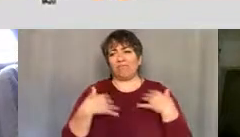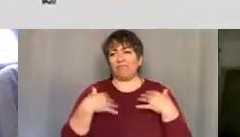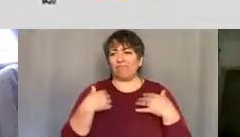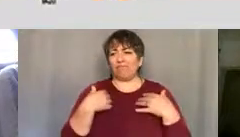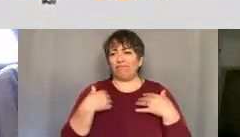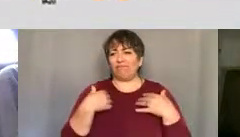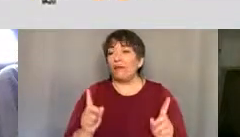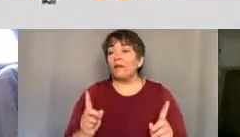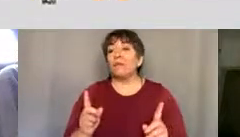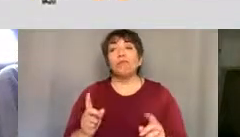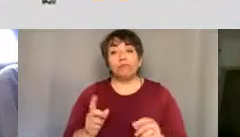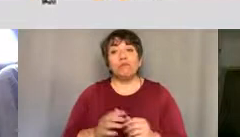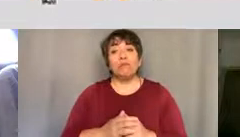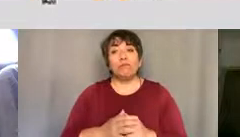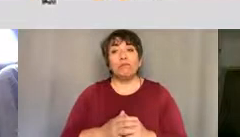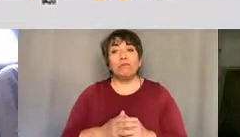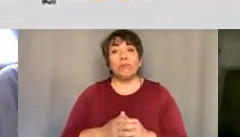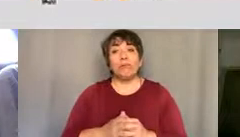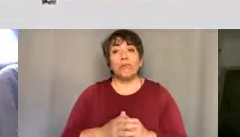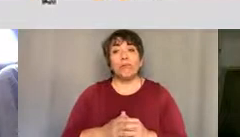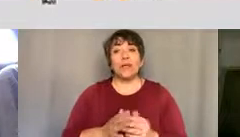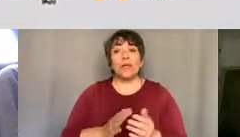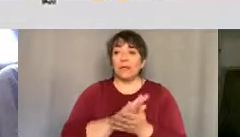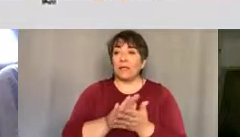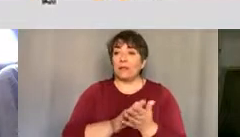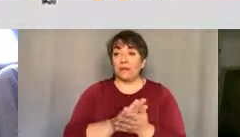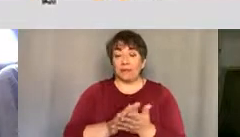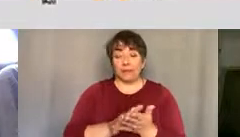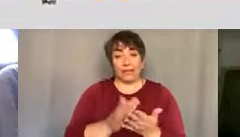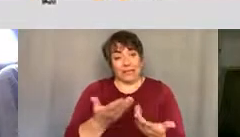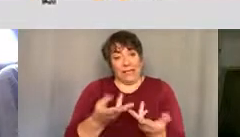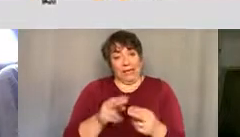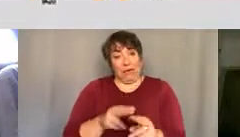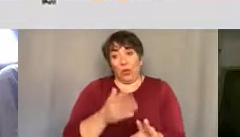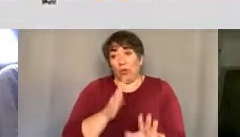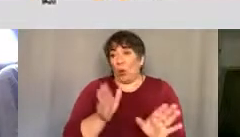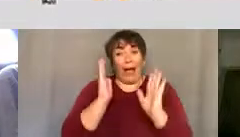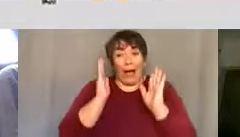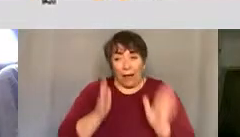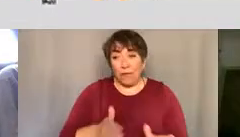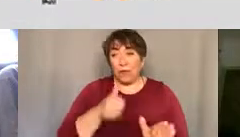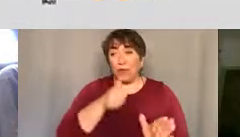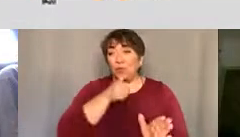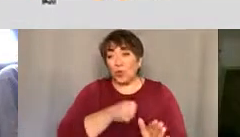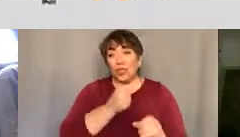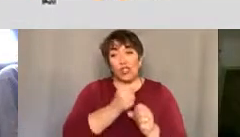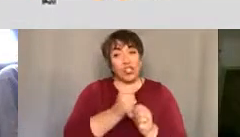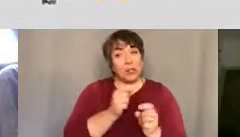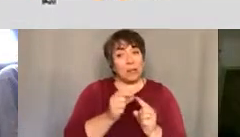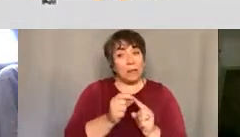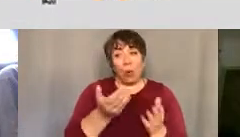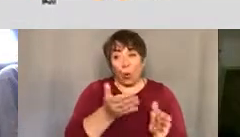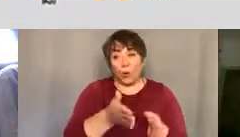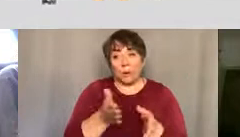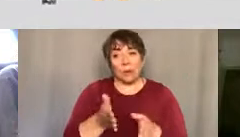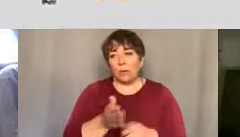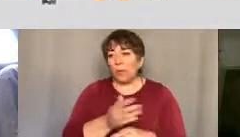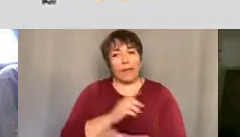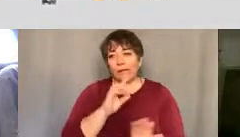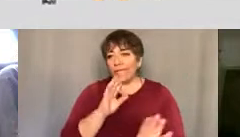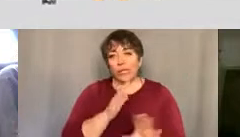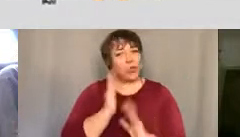help reduce the need to use health services where we can. And obviously we've been really heavily involved in the